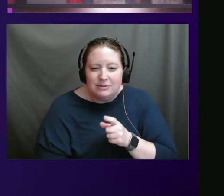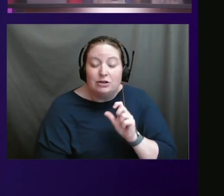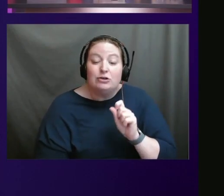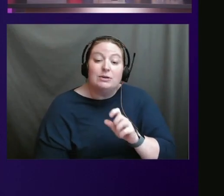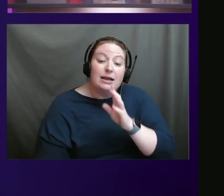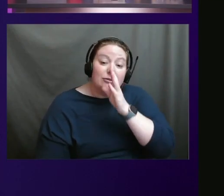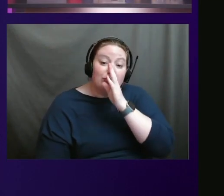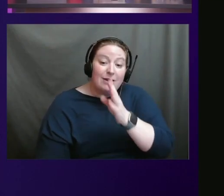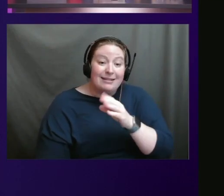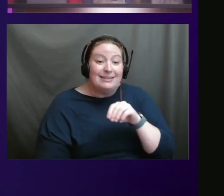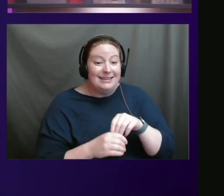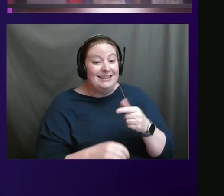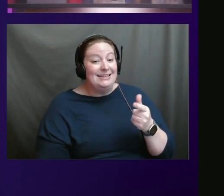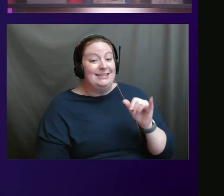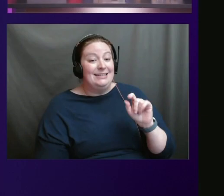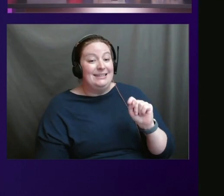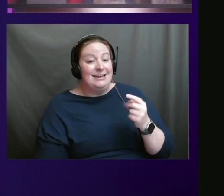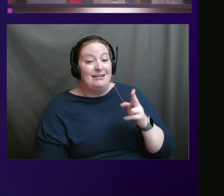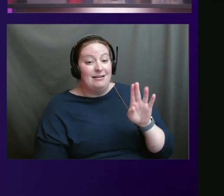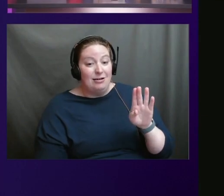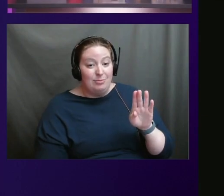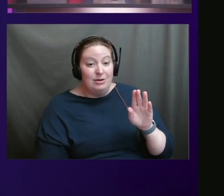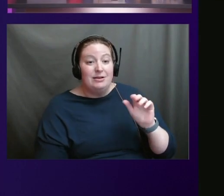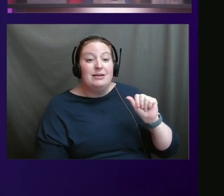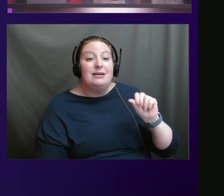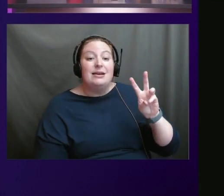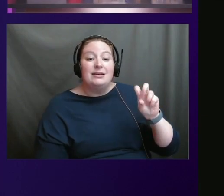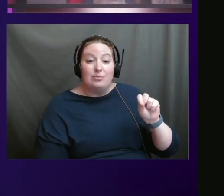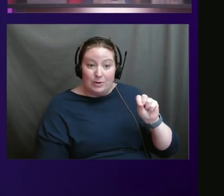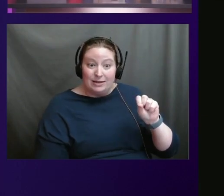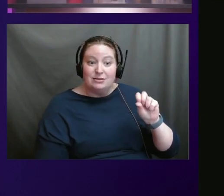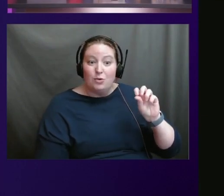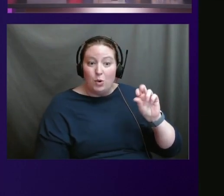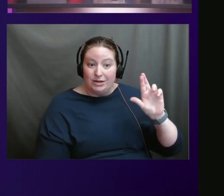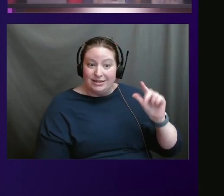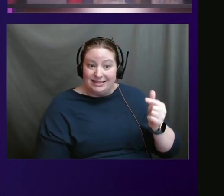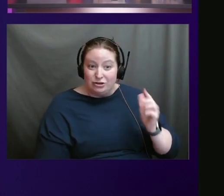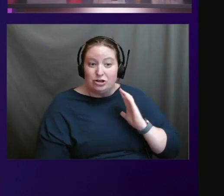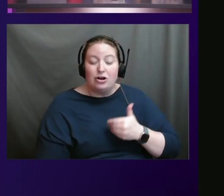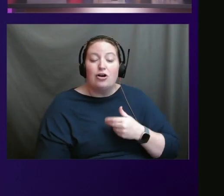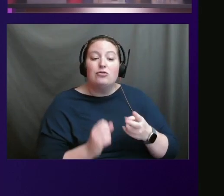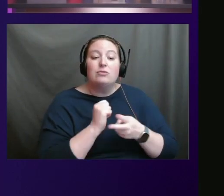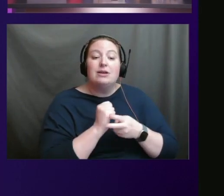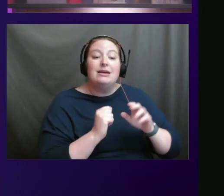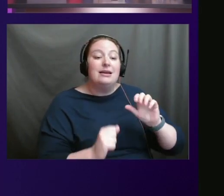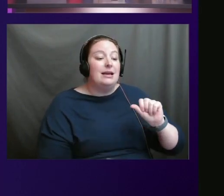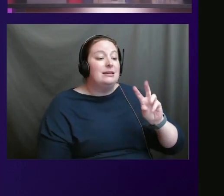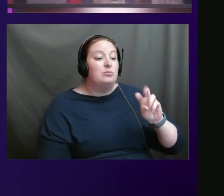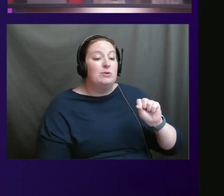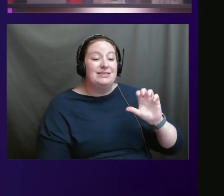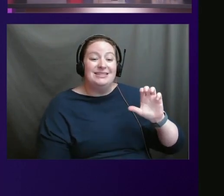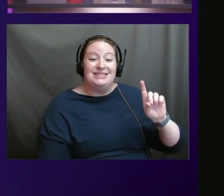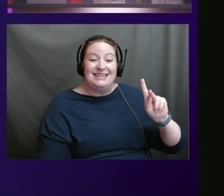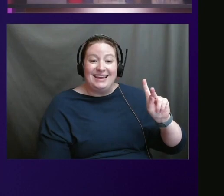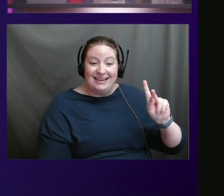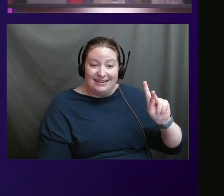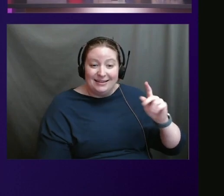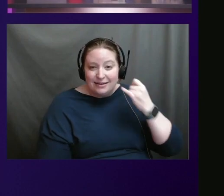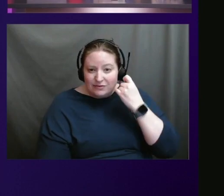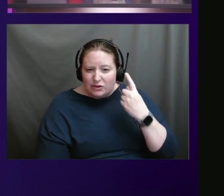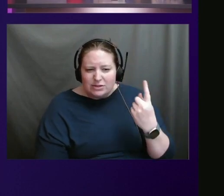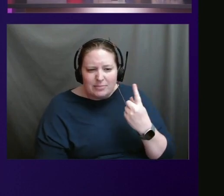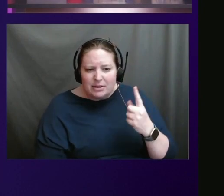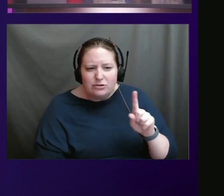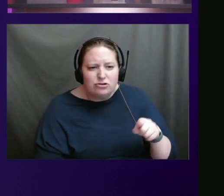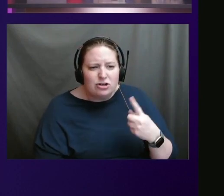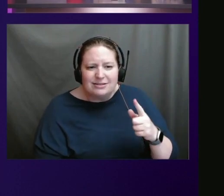in GitHub. We are in the AWS organization, and our repo is AWS CDK. So if there's something where there's just an L1 construct